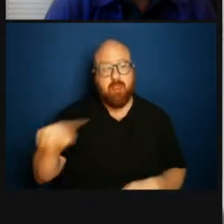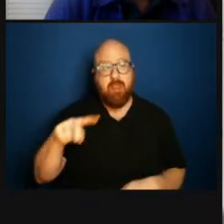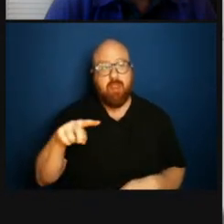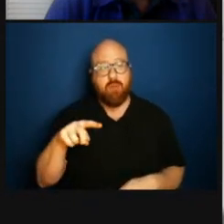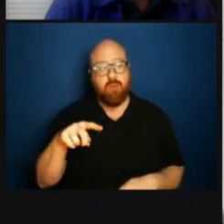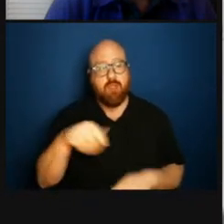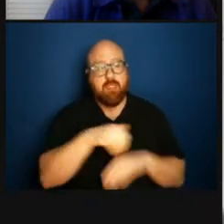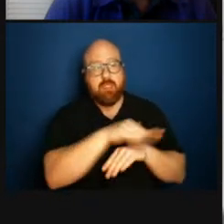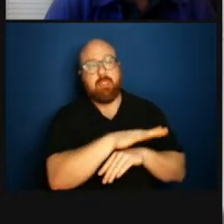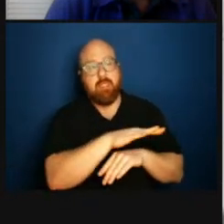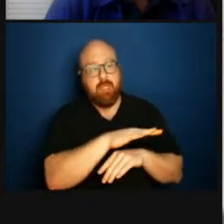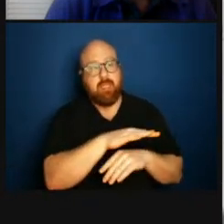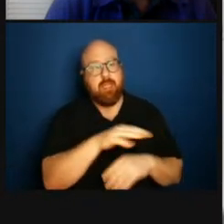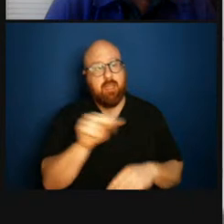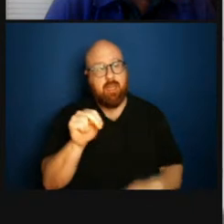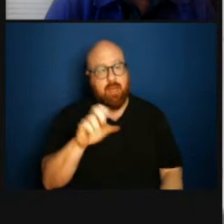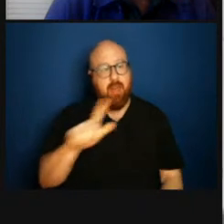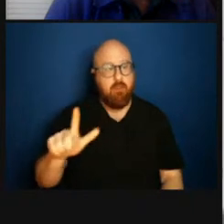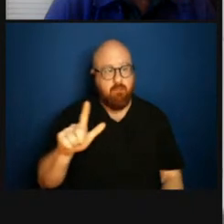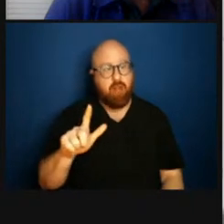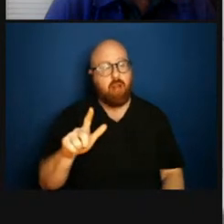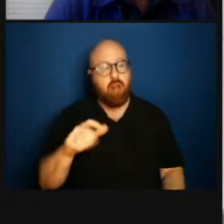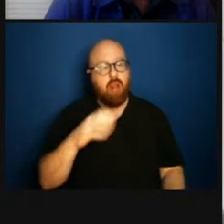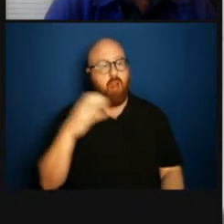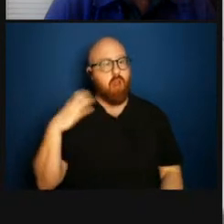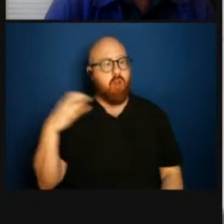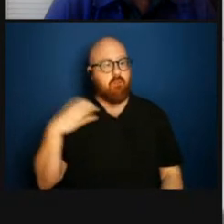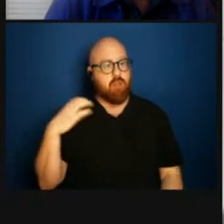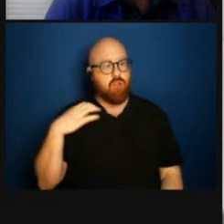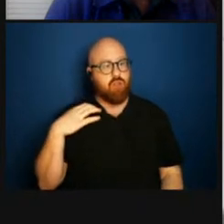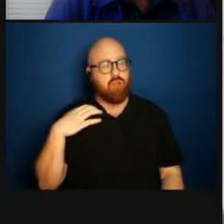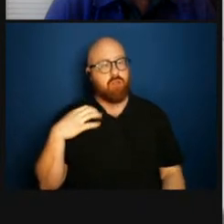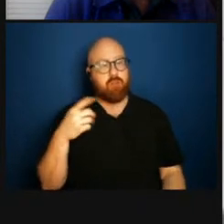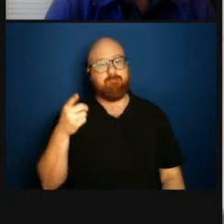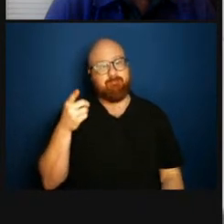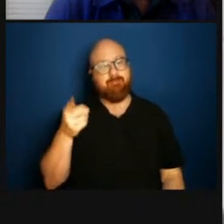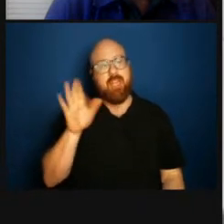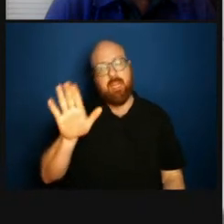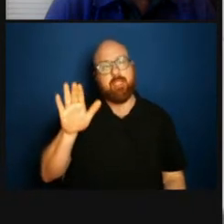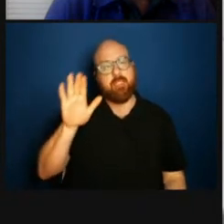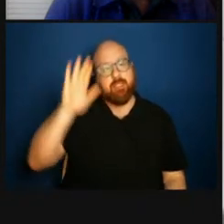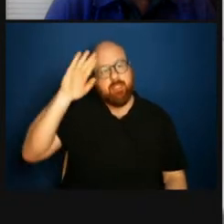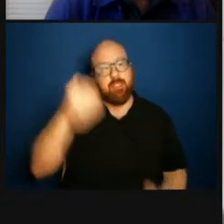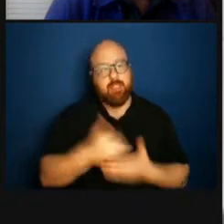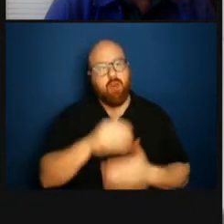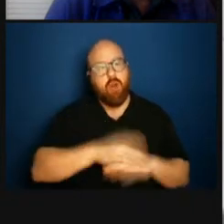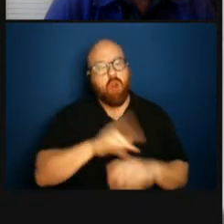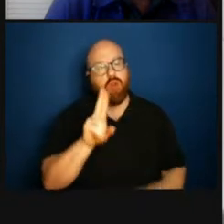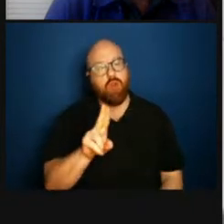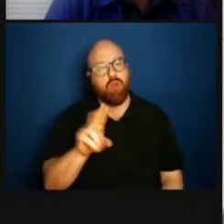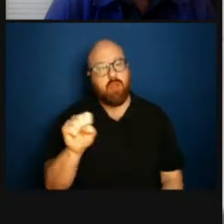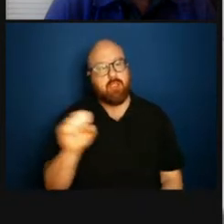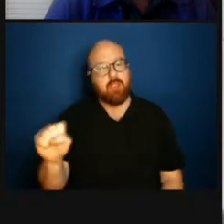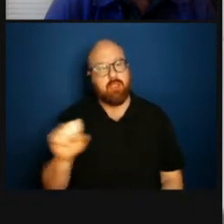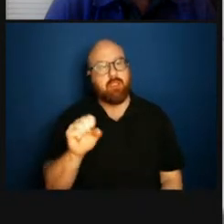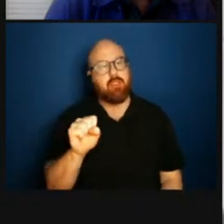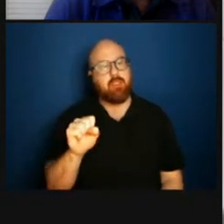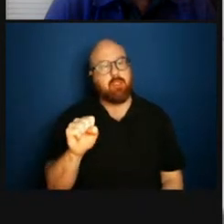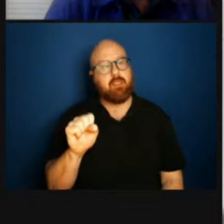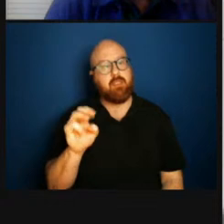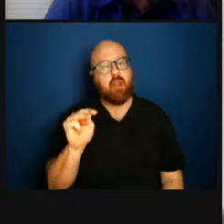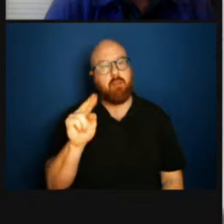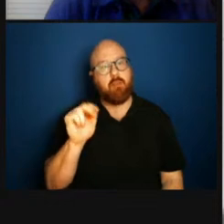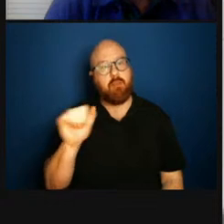to learn the trade on the sea. He was on the USS Summers off the coast of Africa, and he